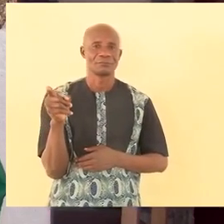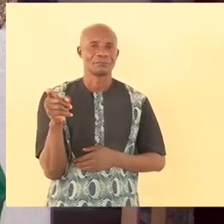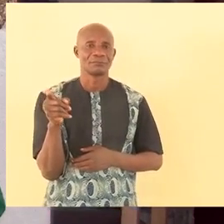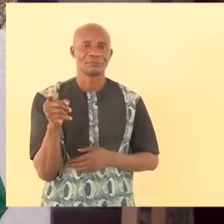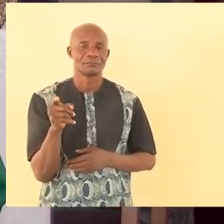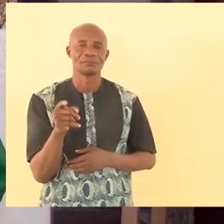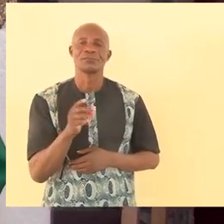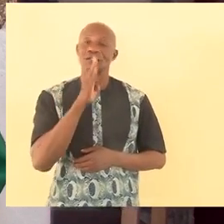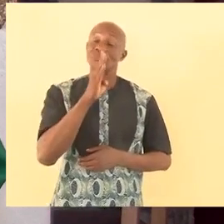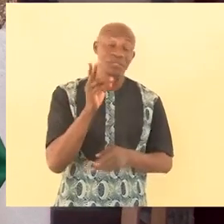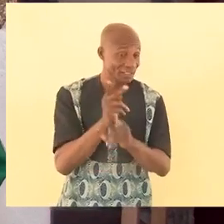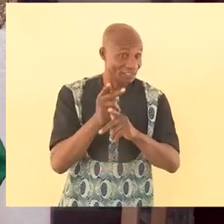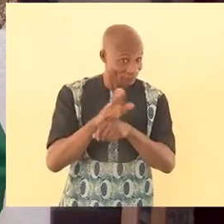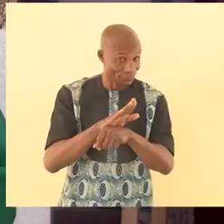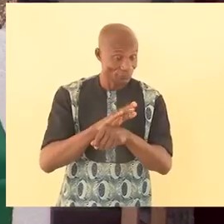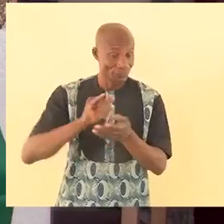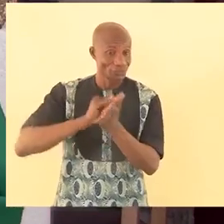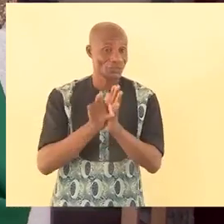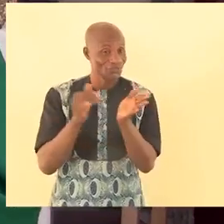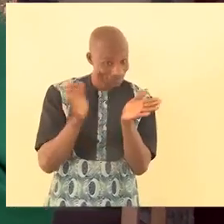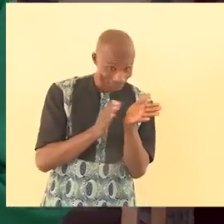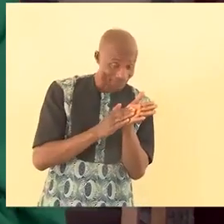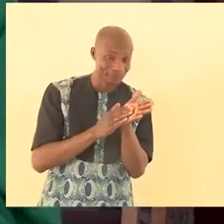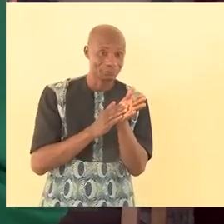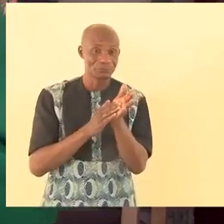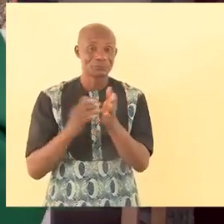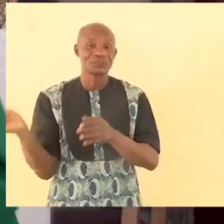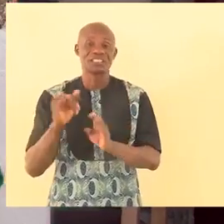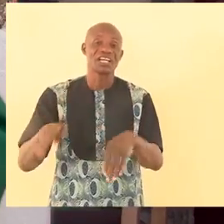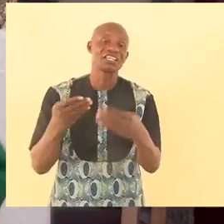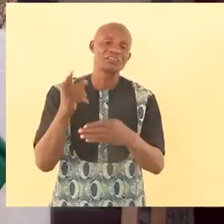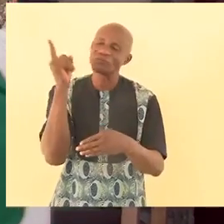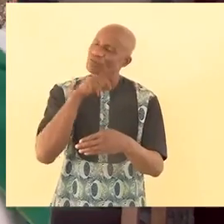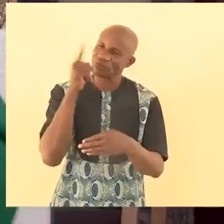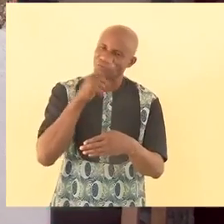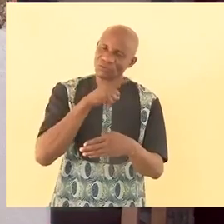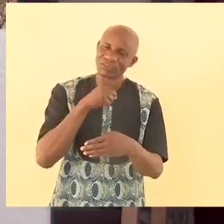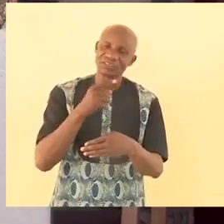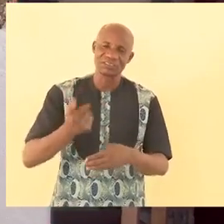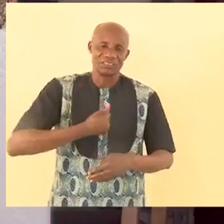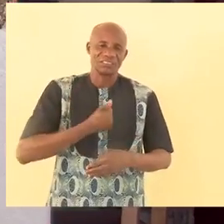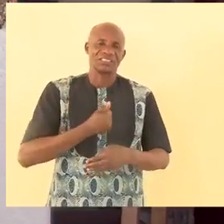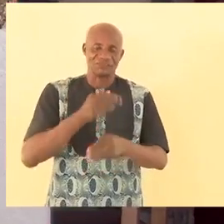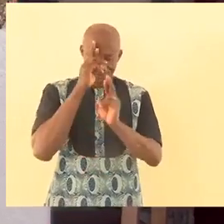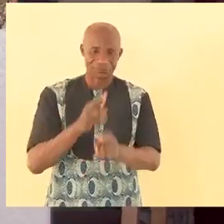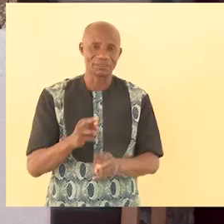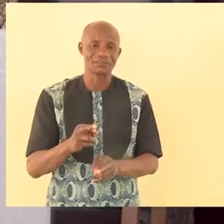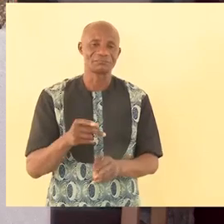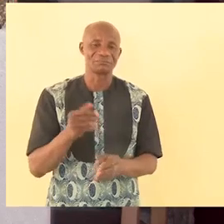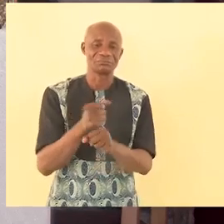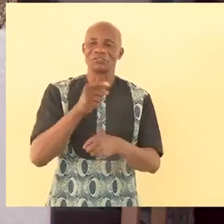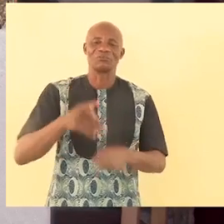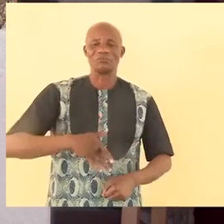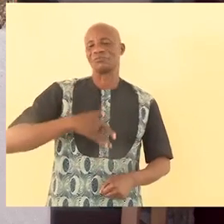and I say, beware of flattery and praise singing, they give a false self-esteem and make you feel better than you actually are.